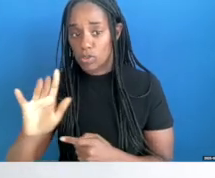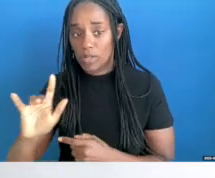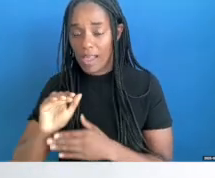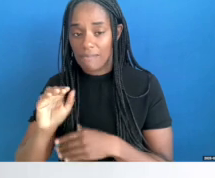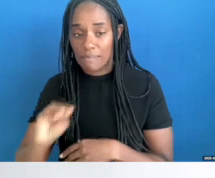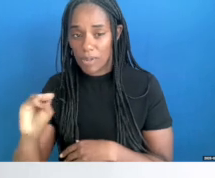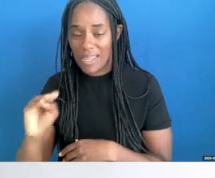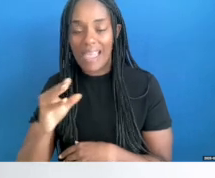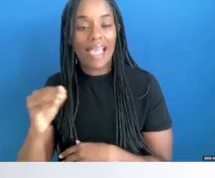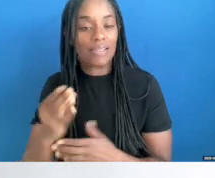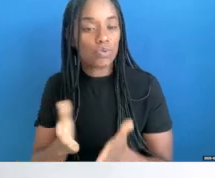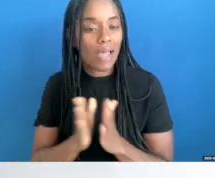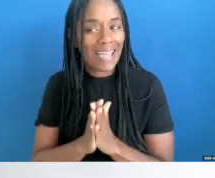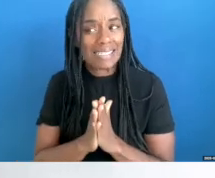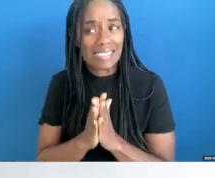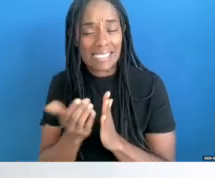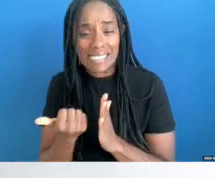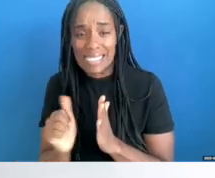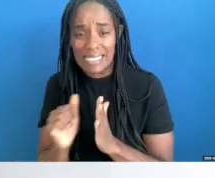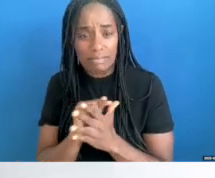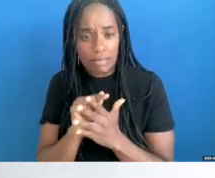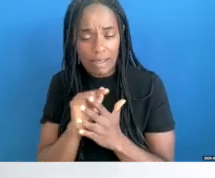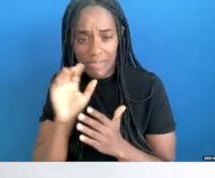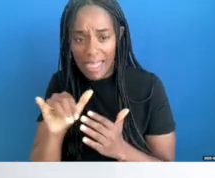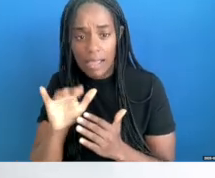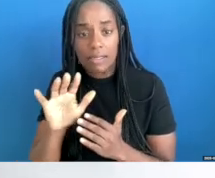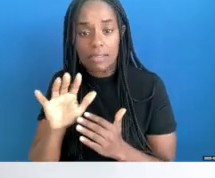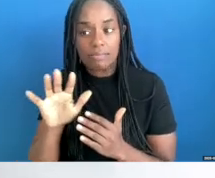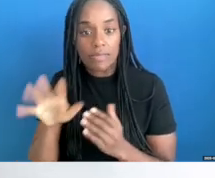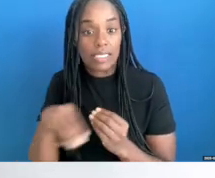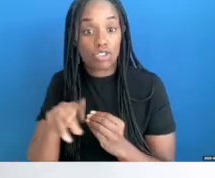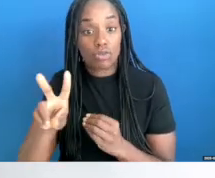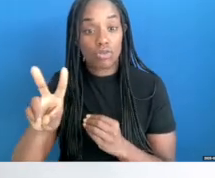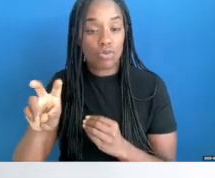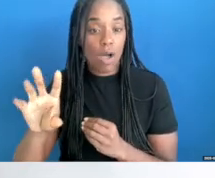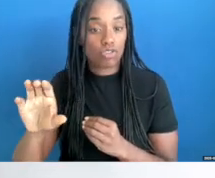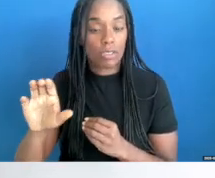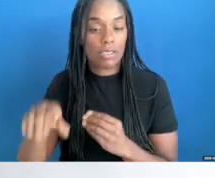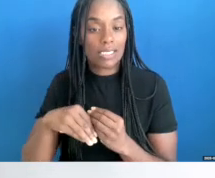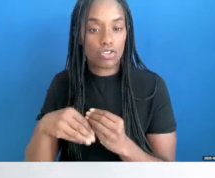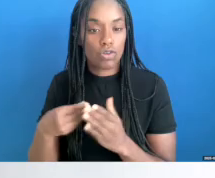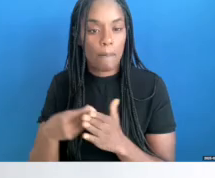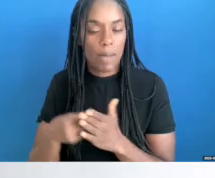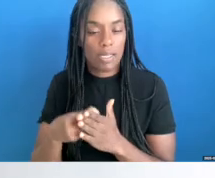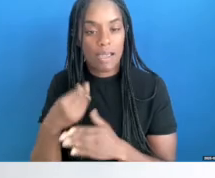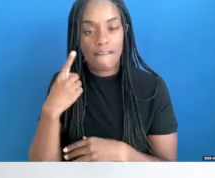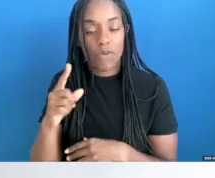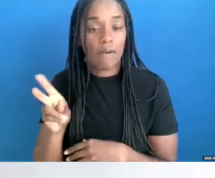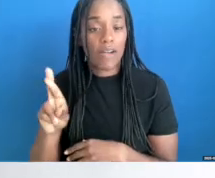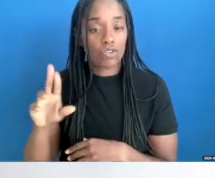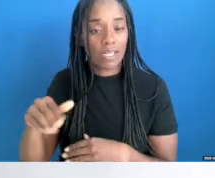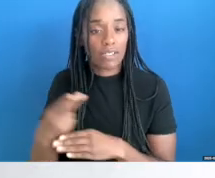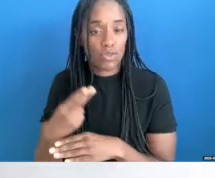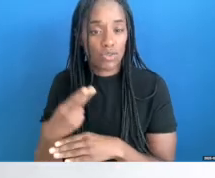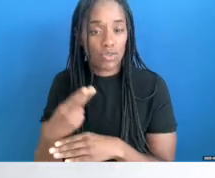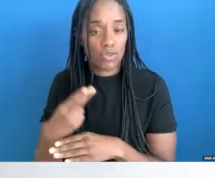ask, is any of that additional 200 million, the unused voucher money, going to be dedicated just for